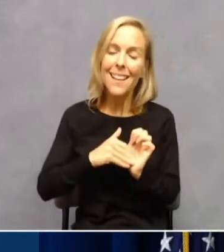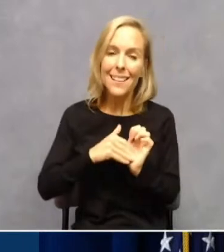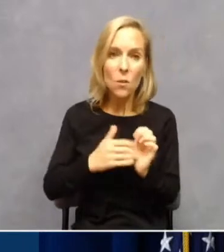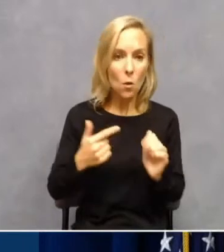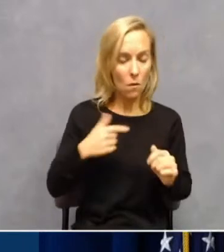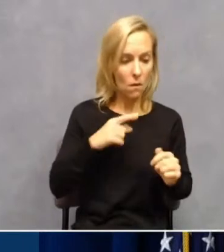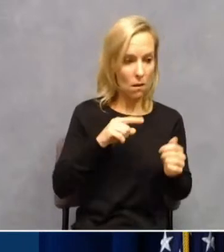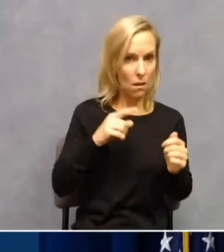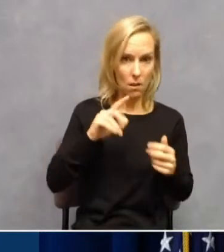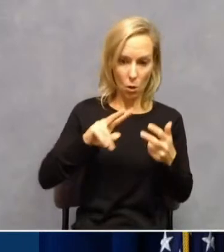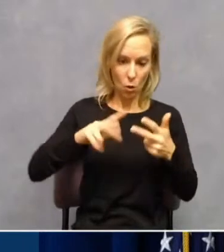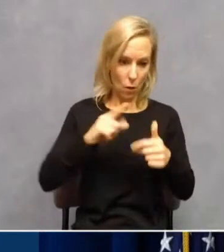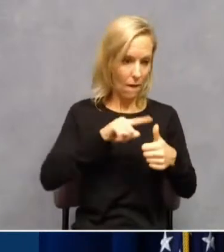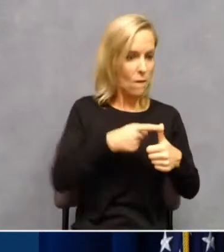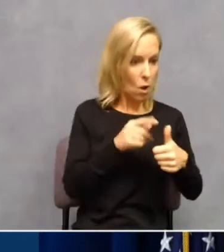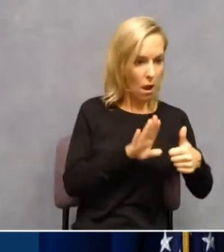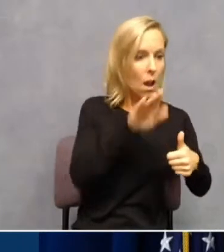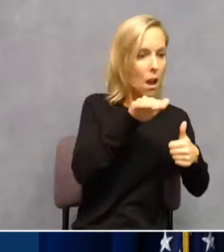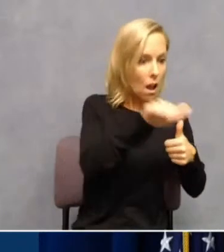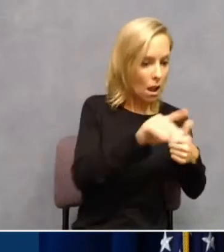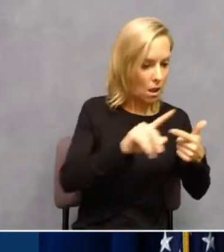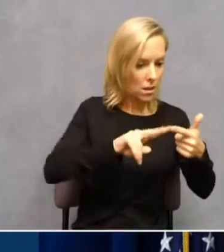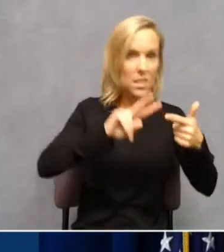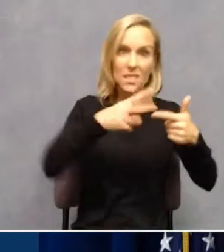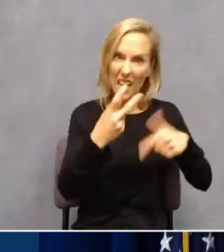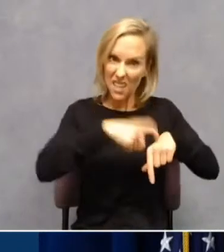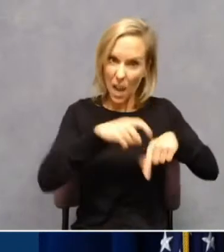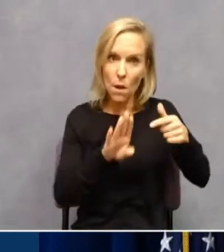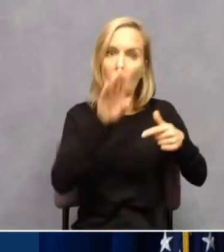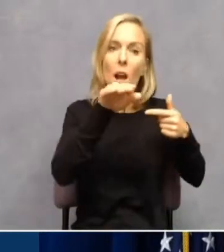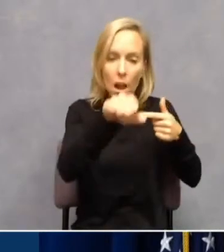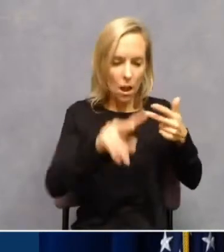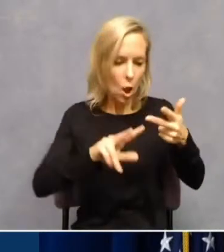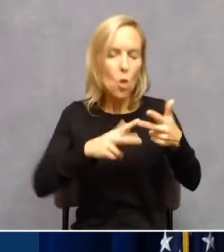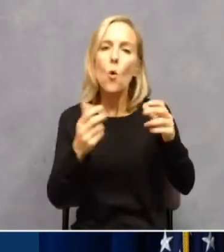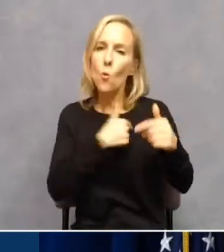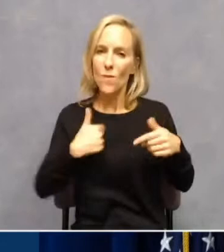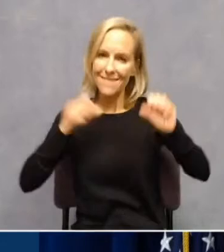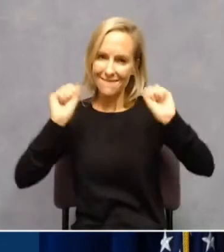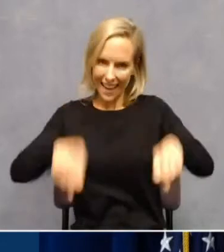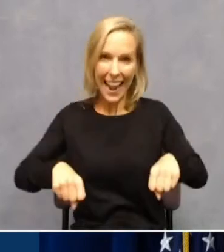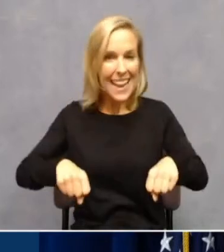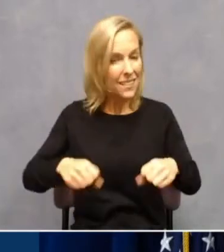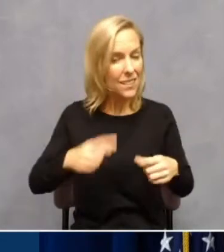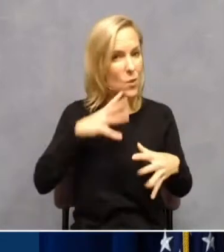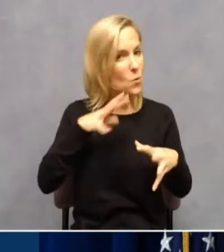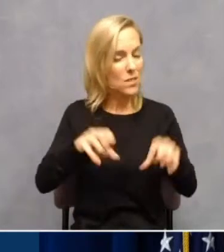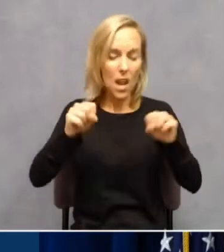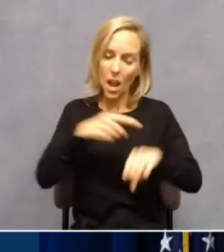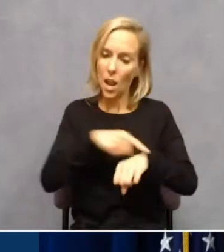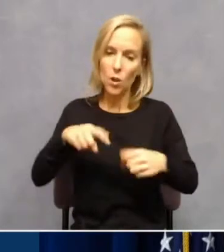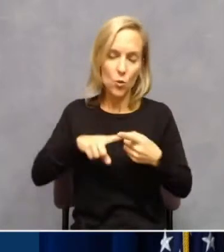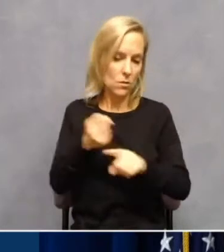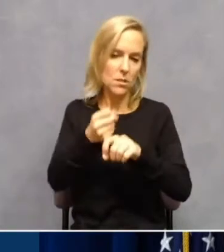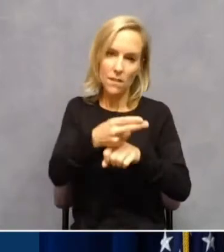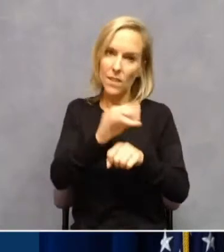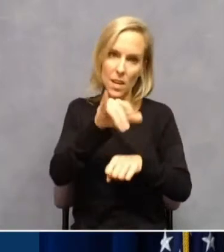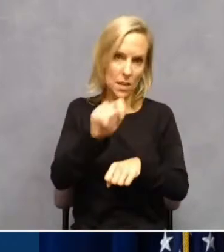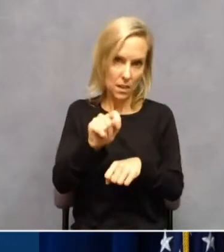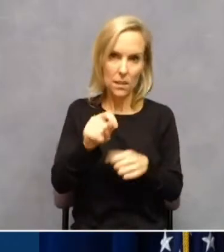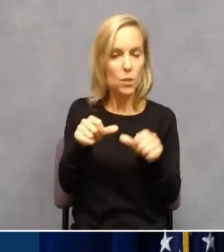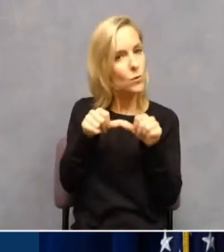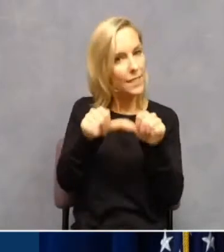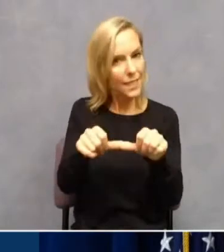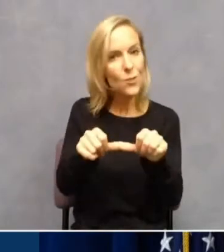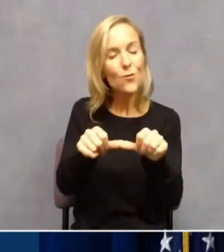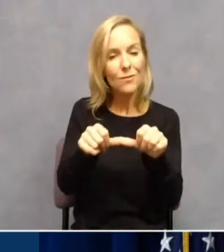time. This virus will end. It's just going to take as long as it's going to take for us to defeat it. Let's continue to